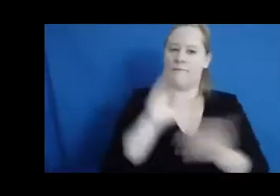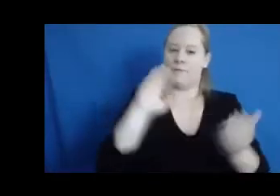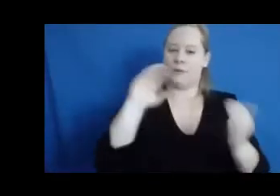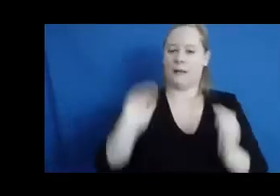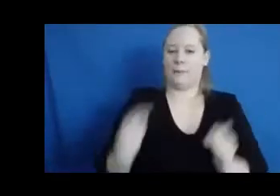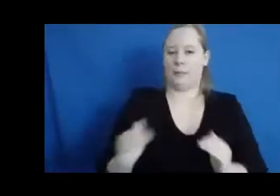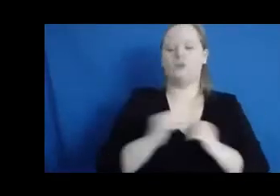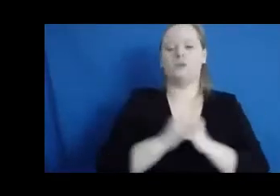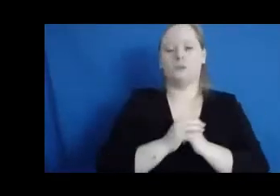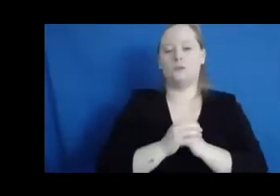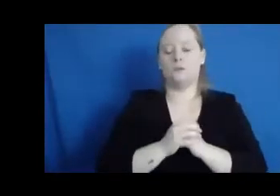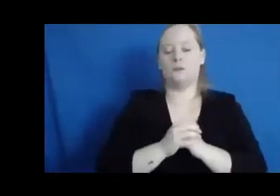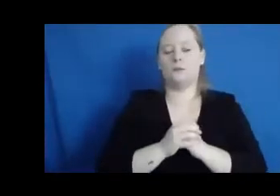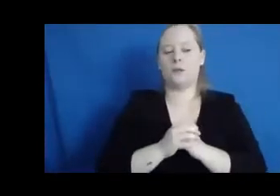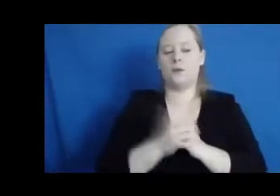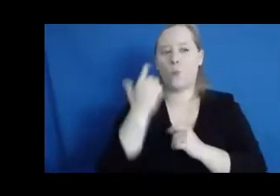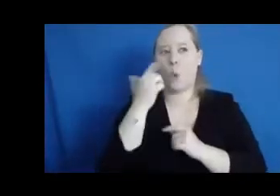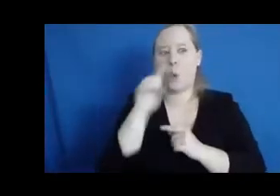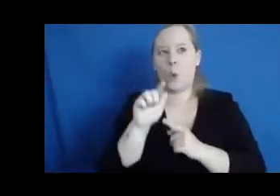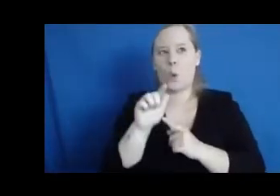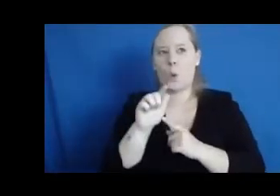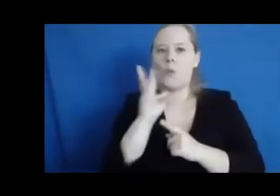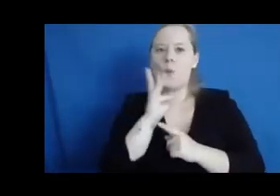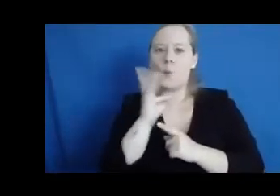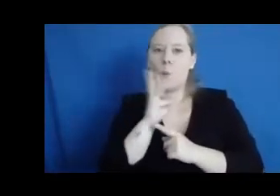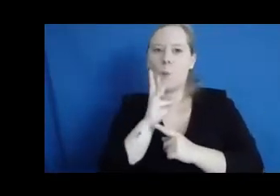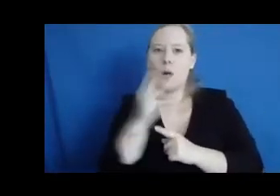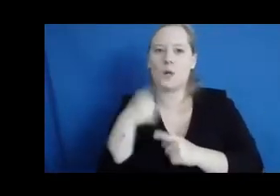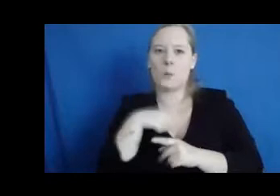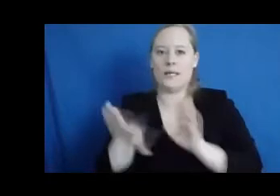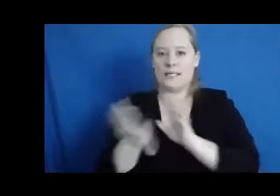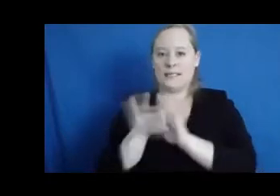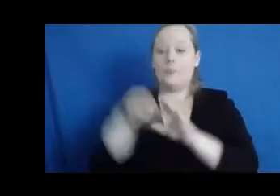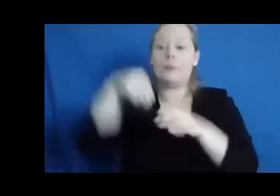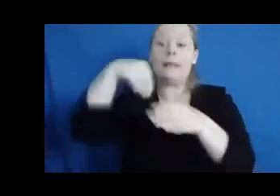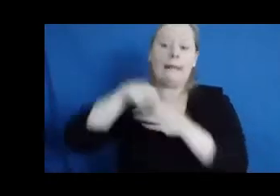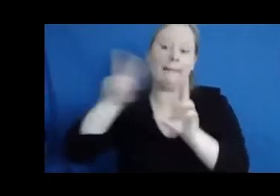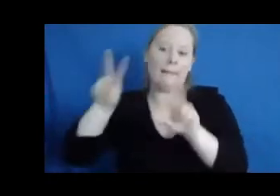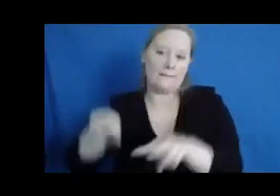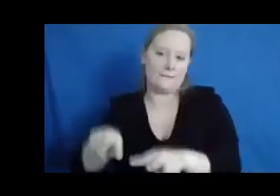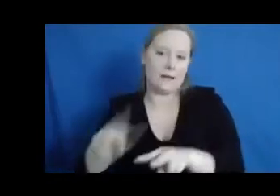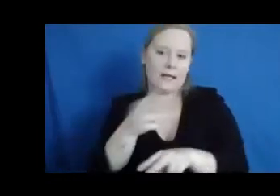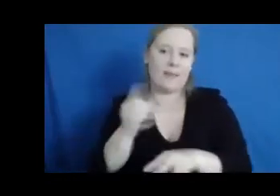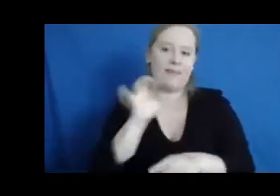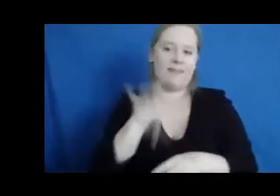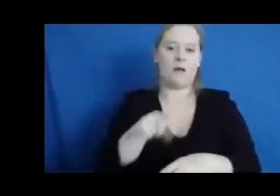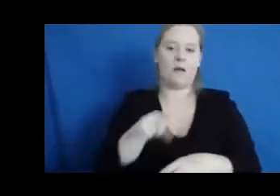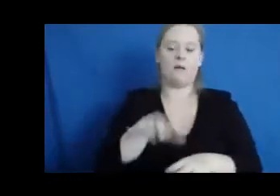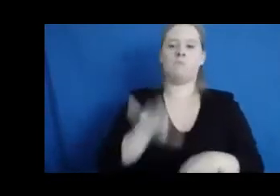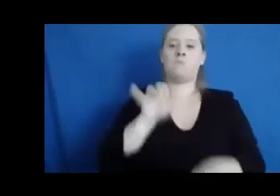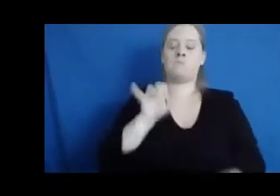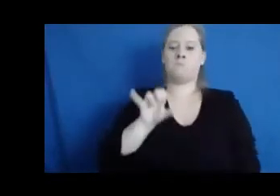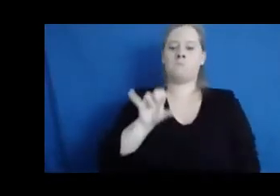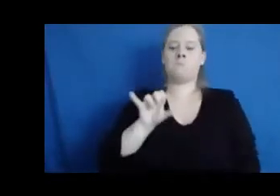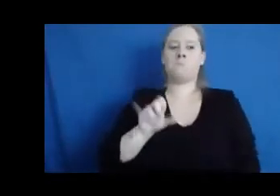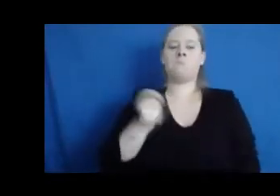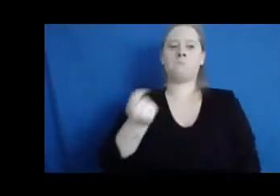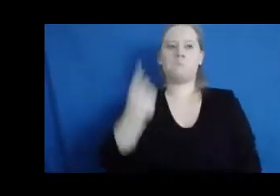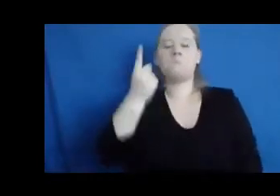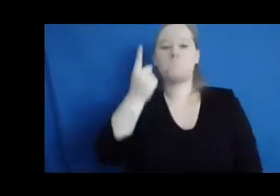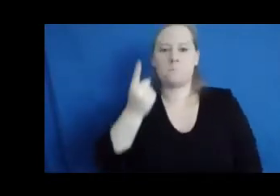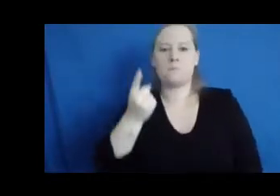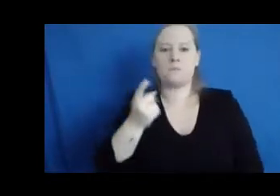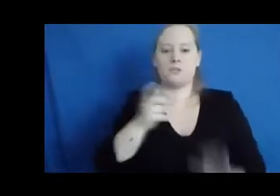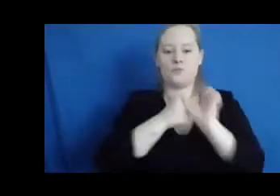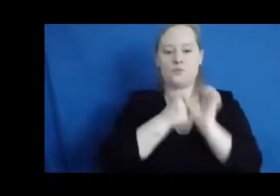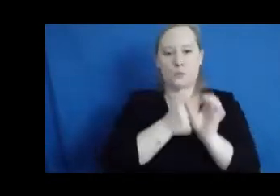the water that we sampled in the valley. And that was really insightful to be able to trace back